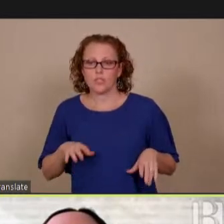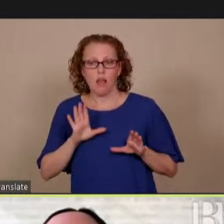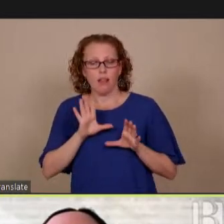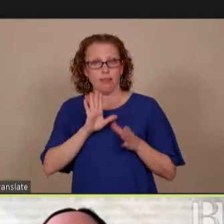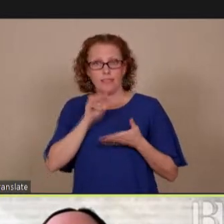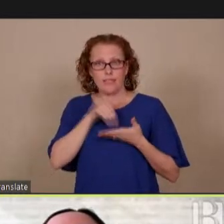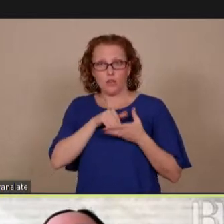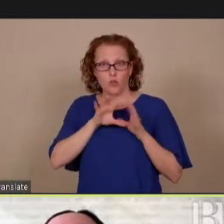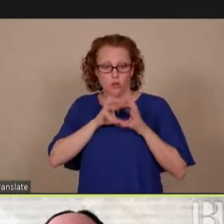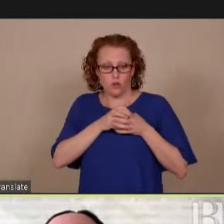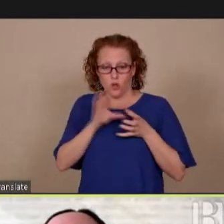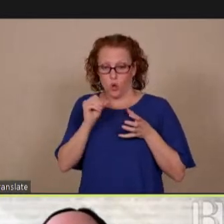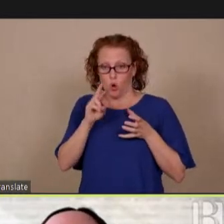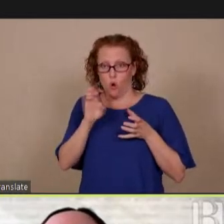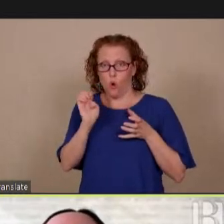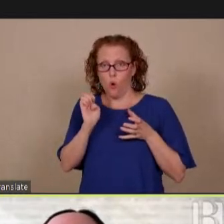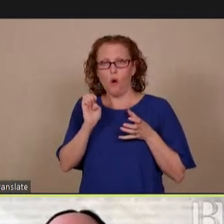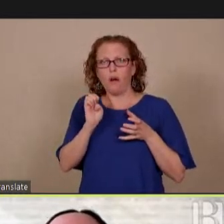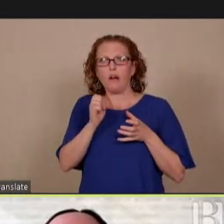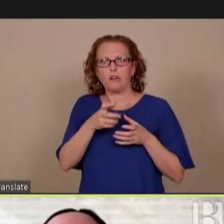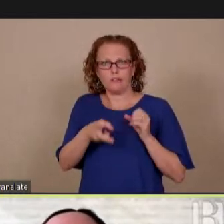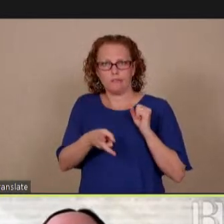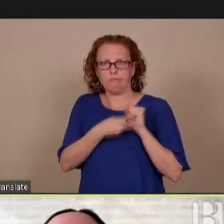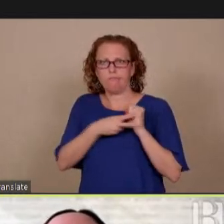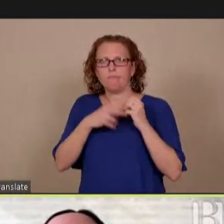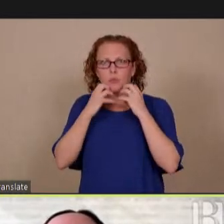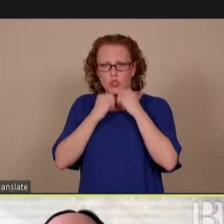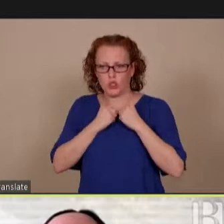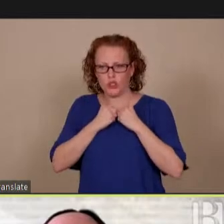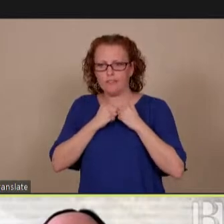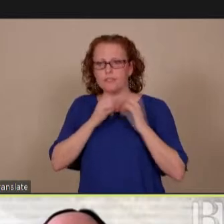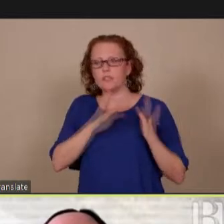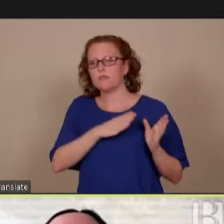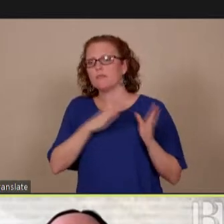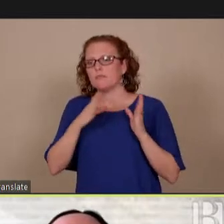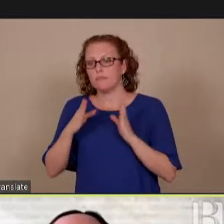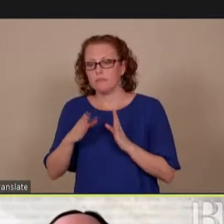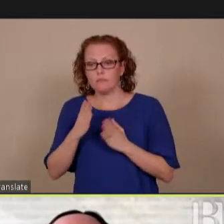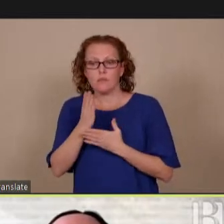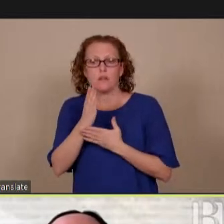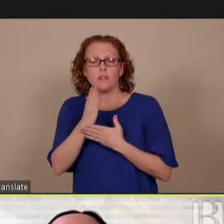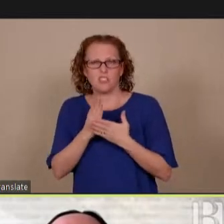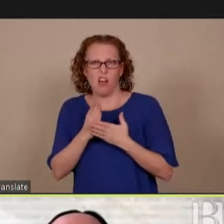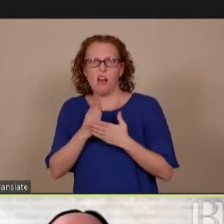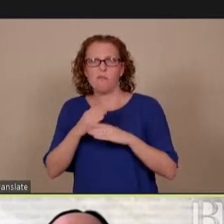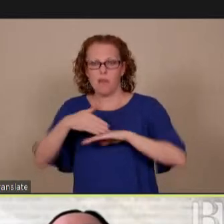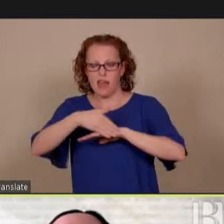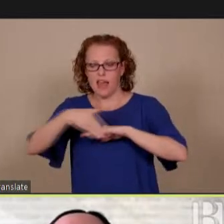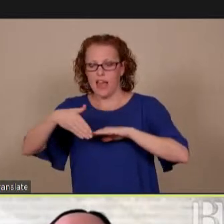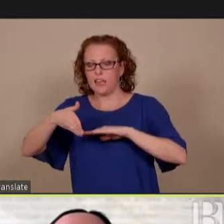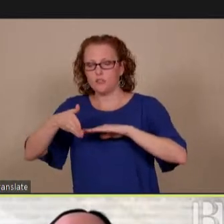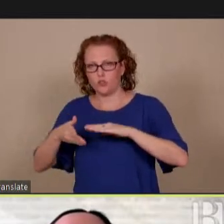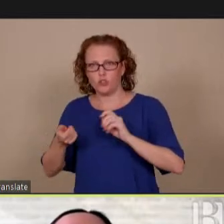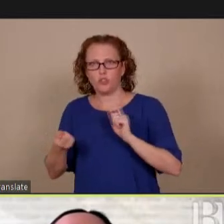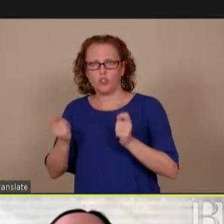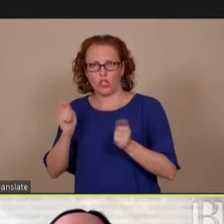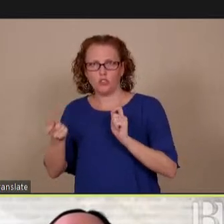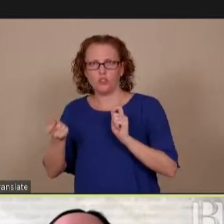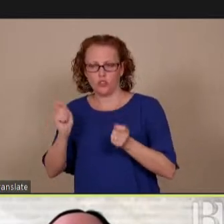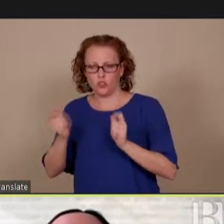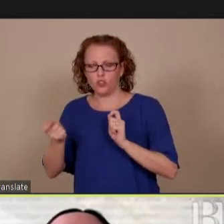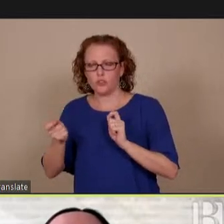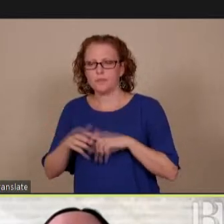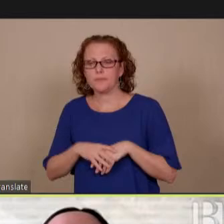districts preserved, and then you do see some more shifting along the edges of those districts. As I mentioned, District 6